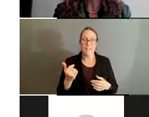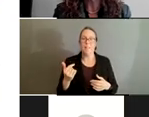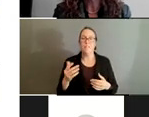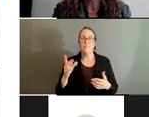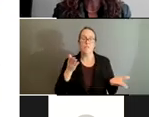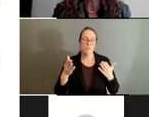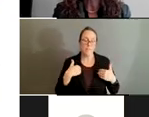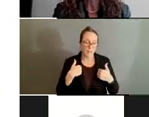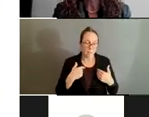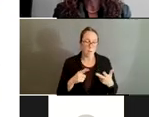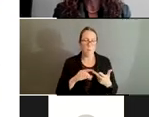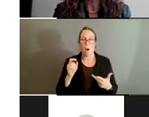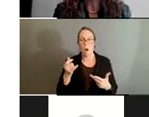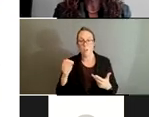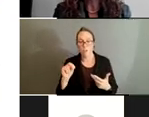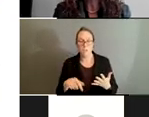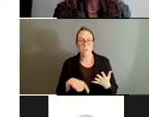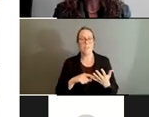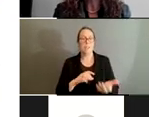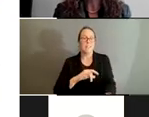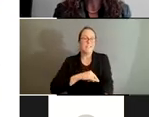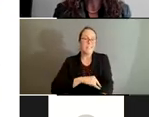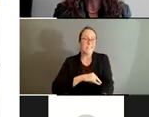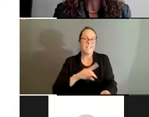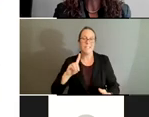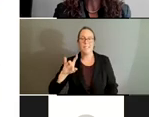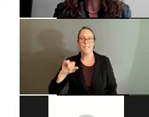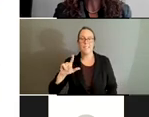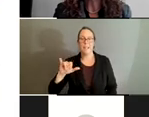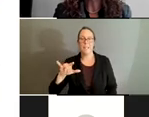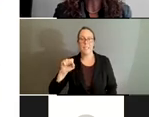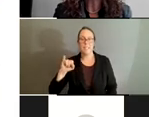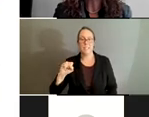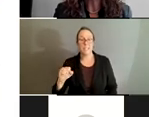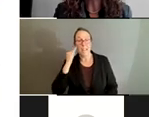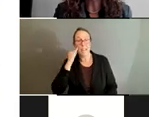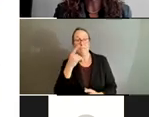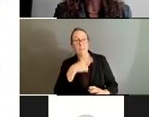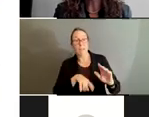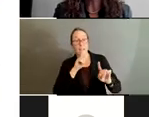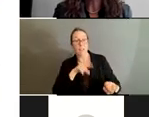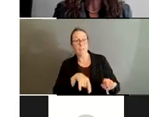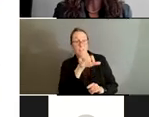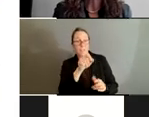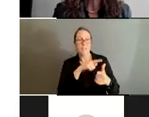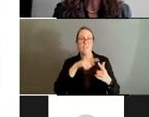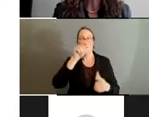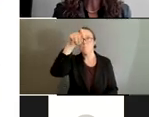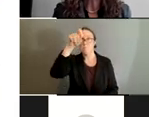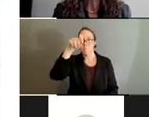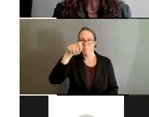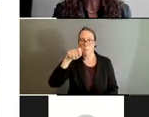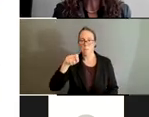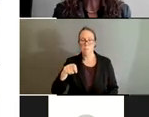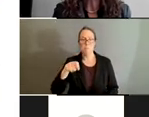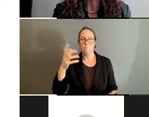et cetera. And so if they answer yes, then they can go down and then answer all that apply and